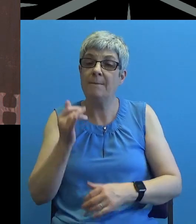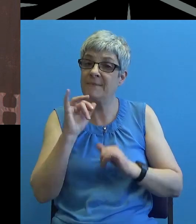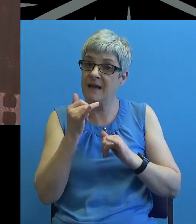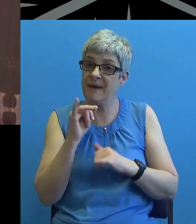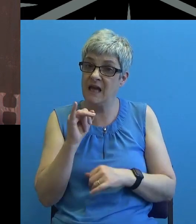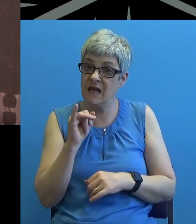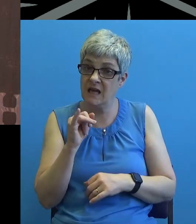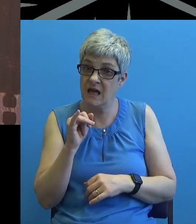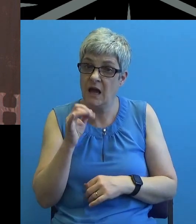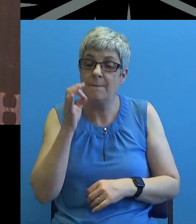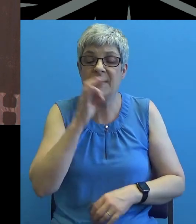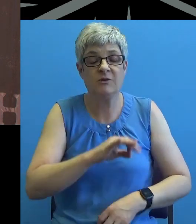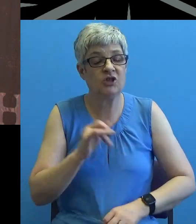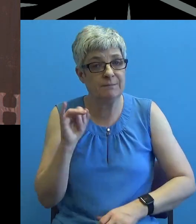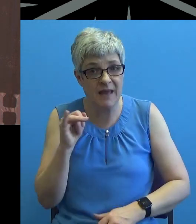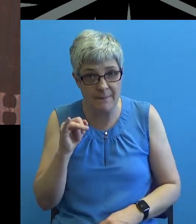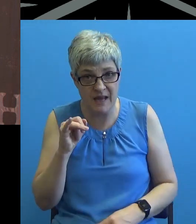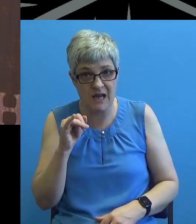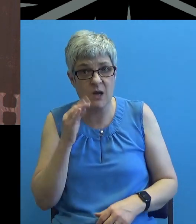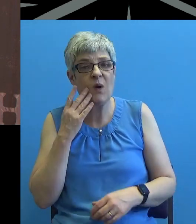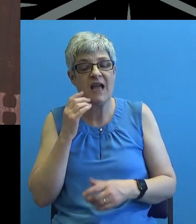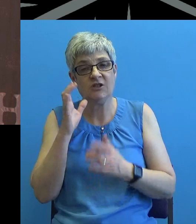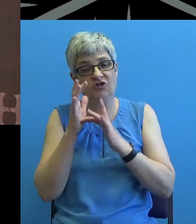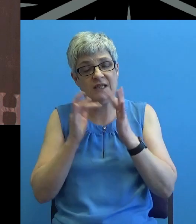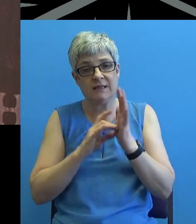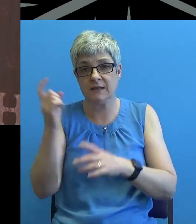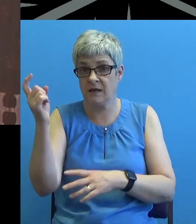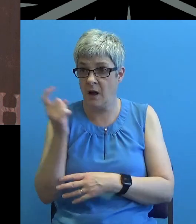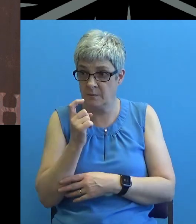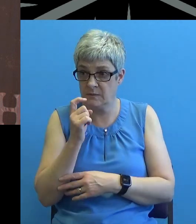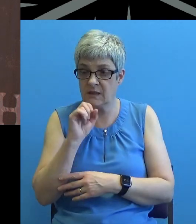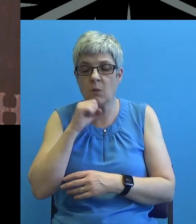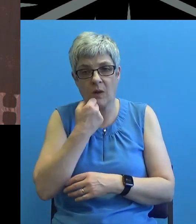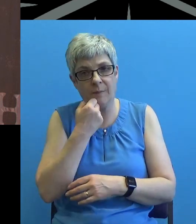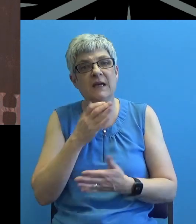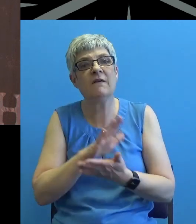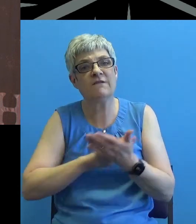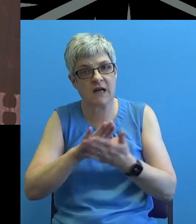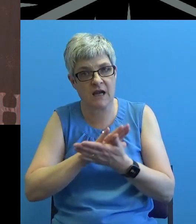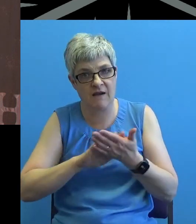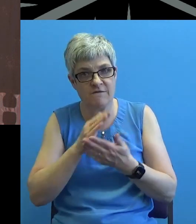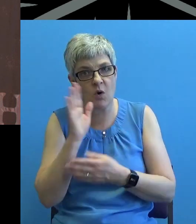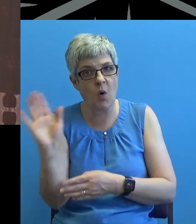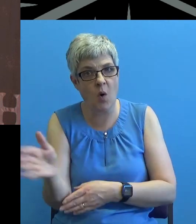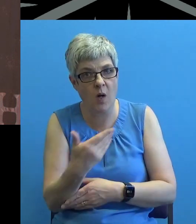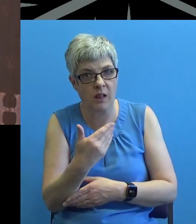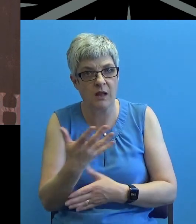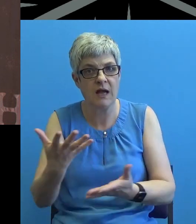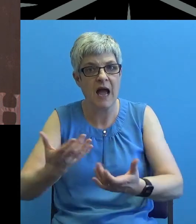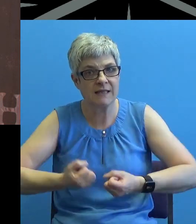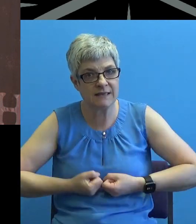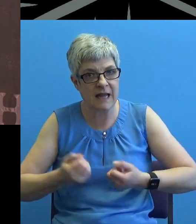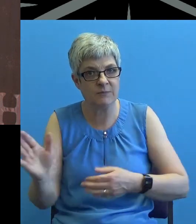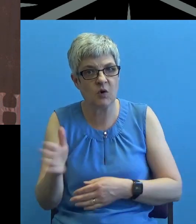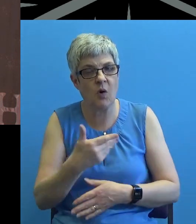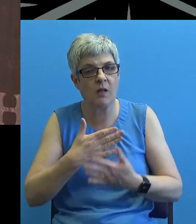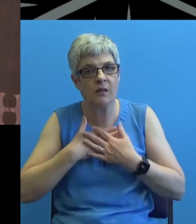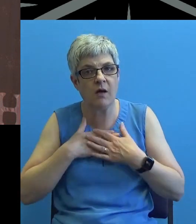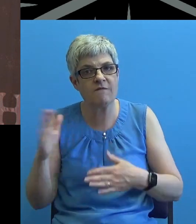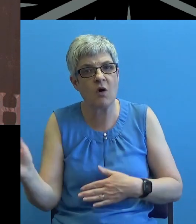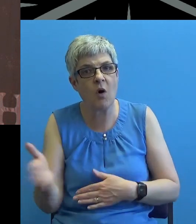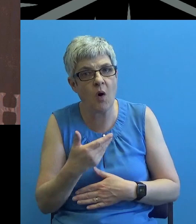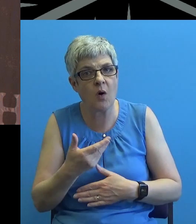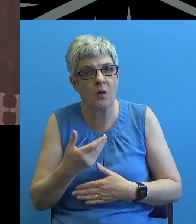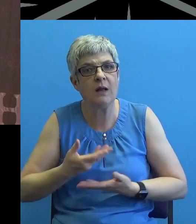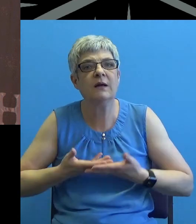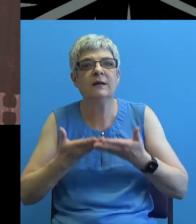Maybe, just maybe, when Jesus comes, it will be to forgive all, to accept all, love all, and bring peace